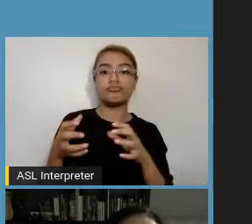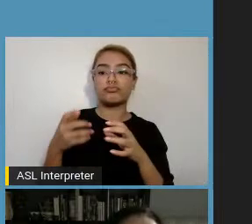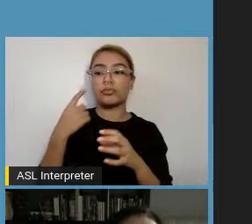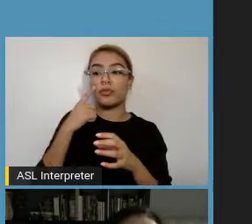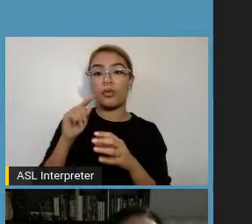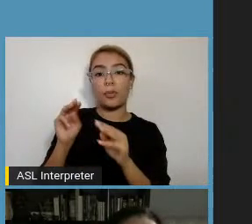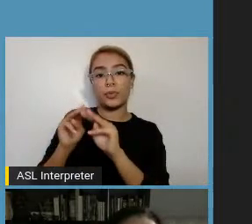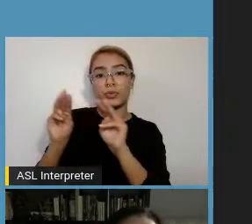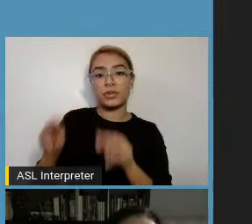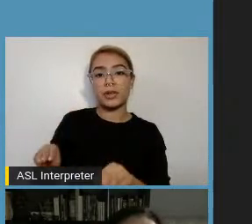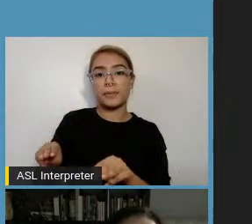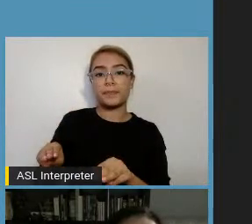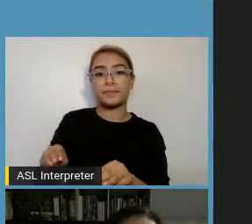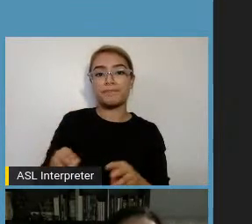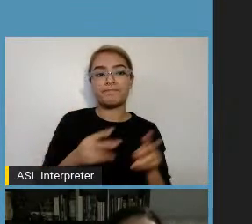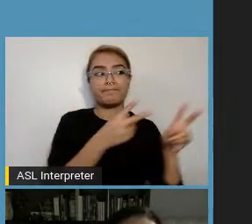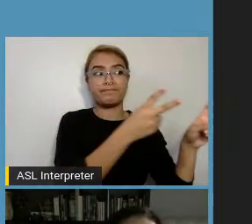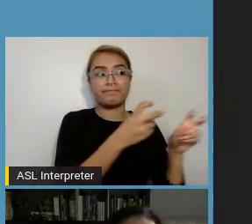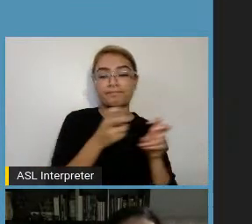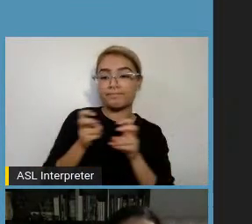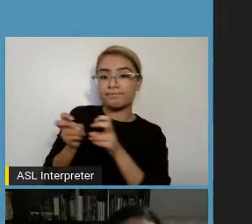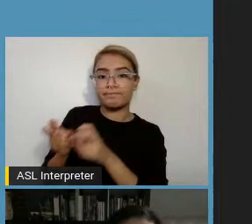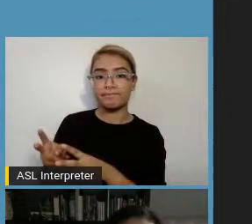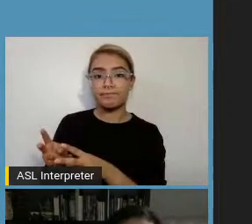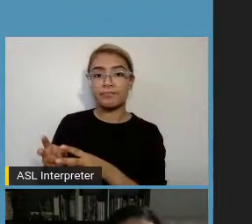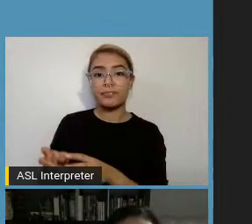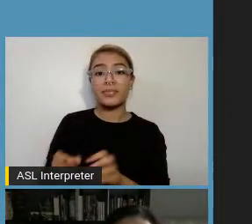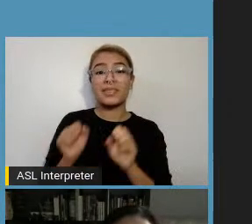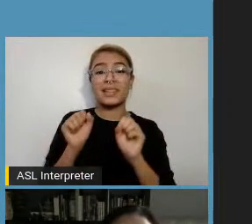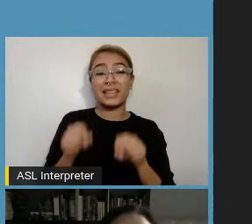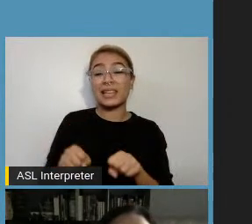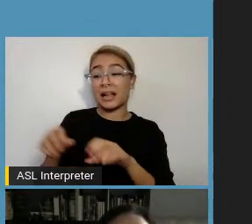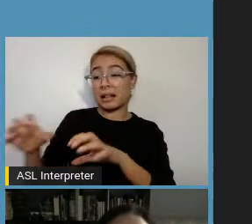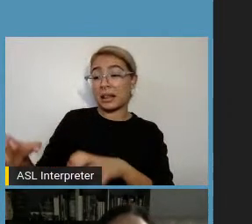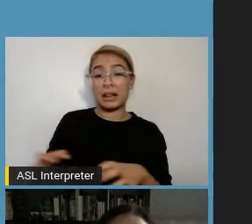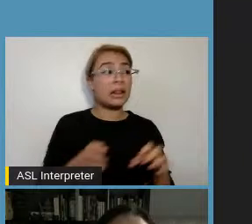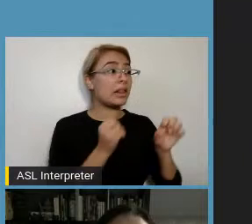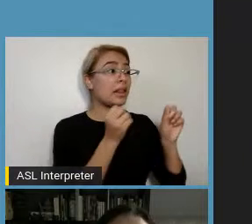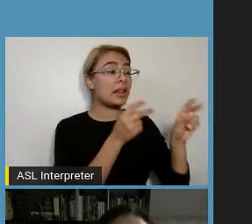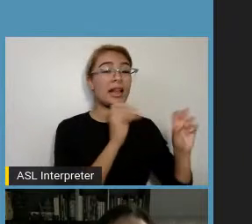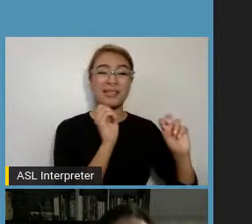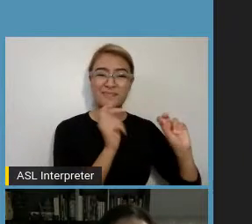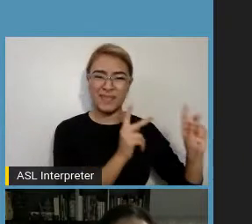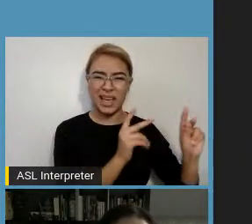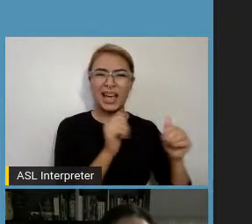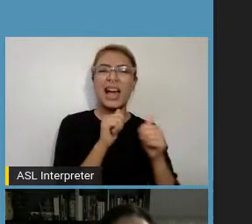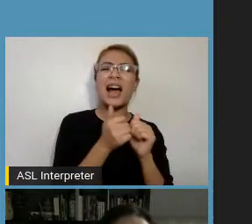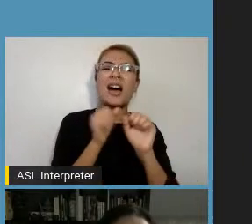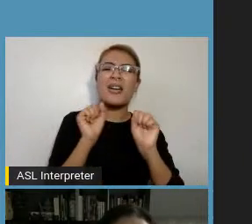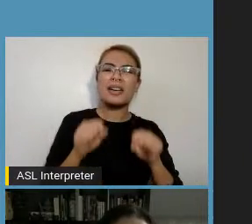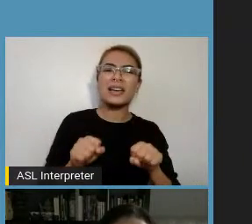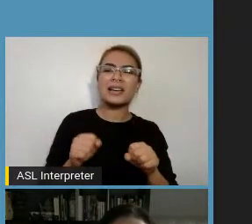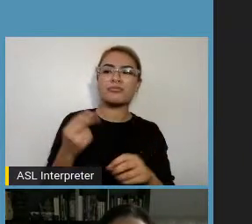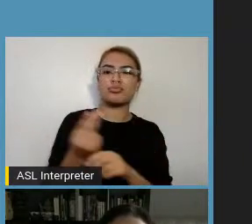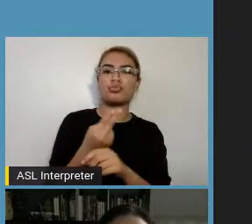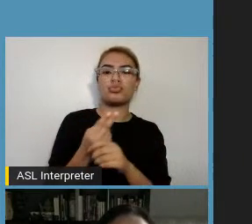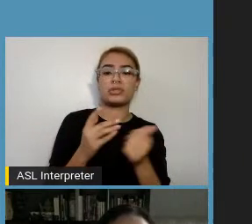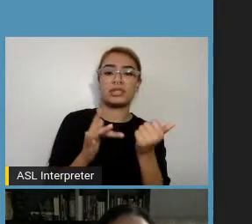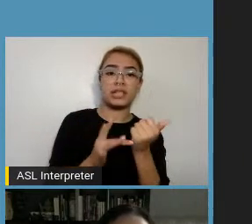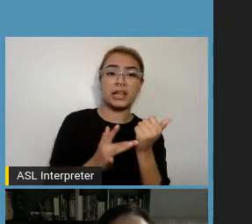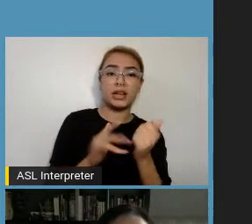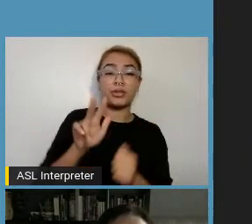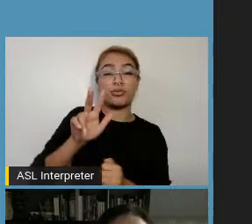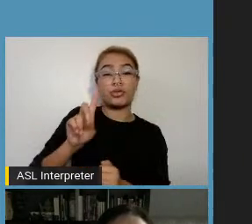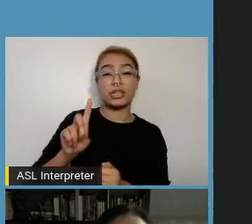And we can't go and put those things back. How can we use technology, 3D modeling,